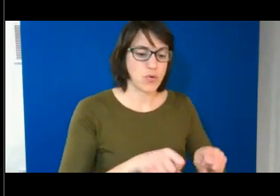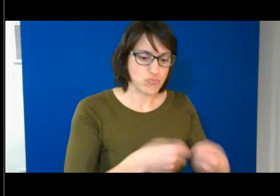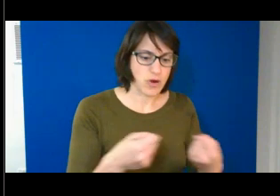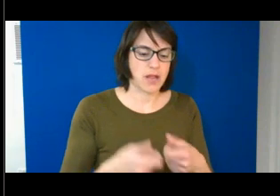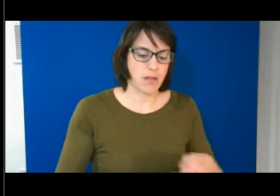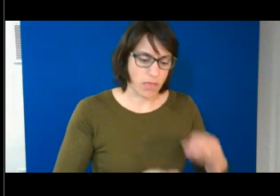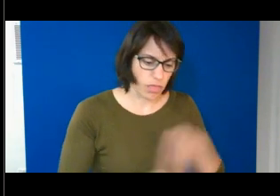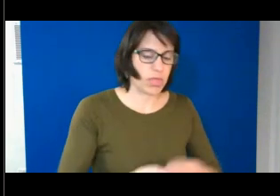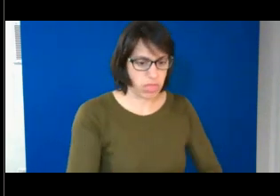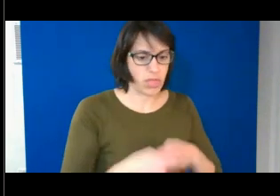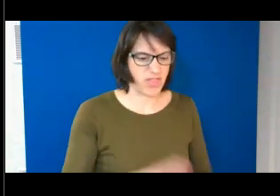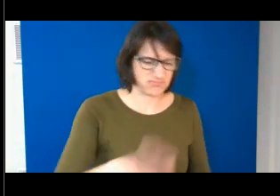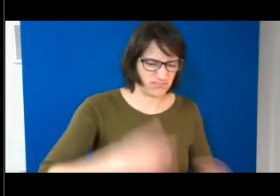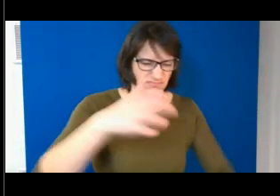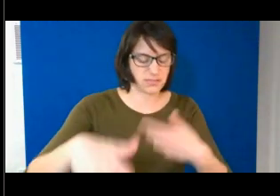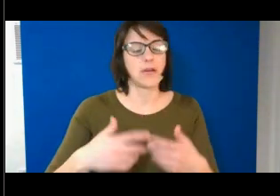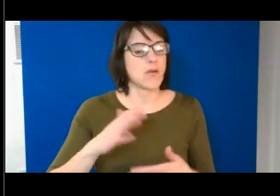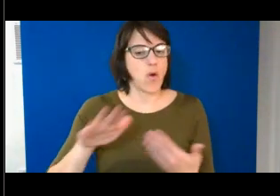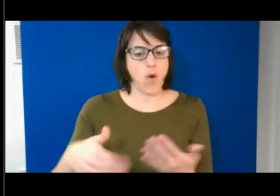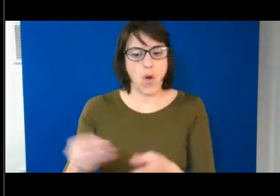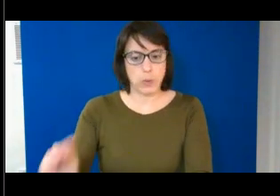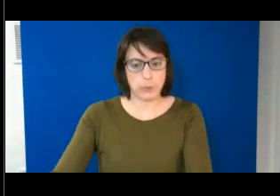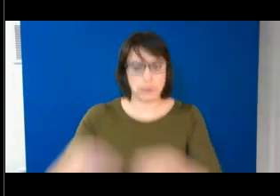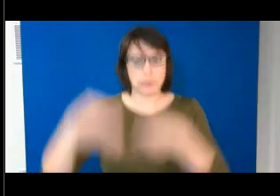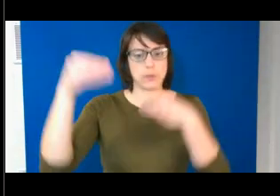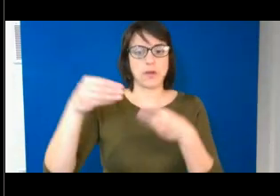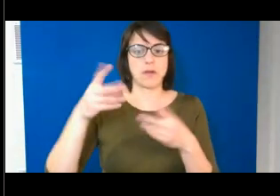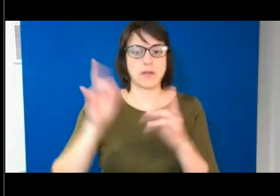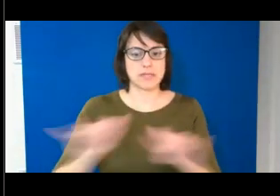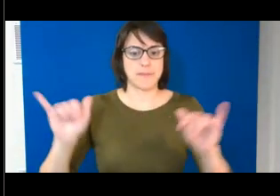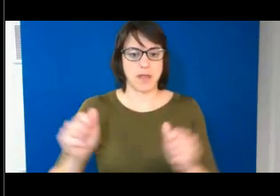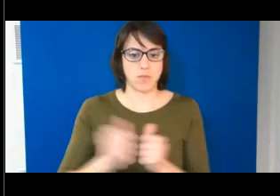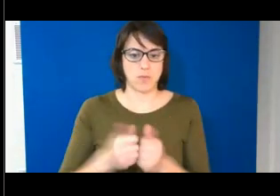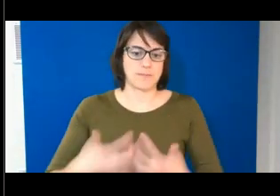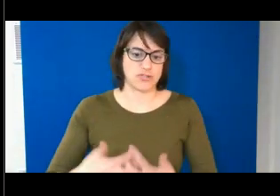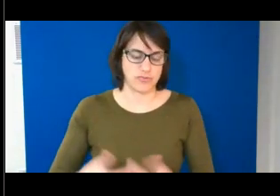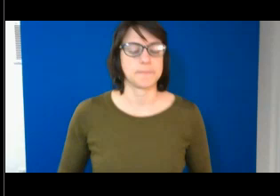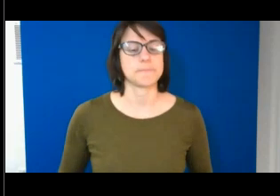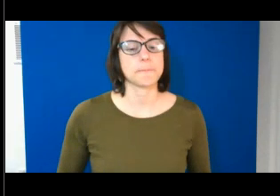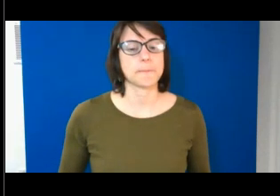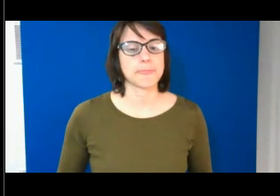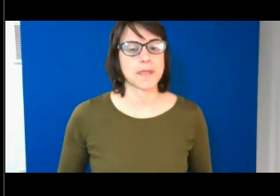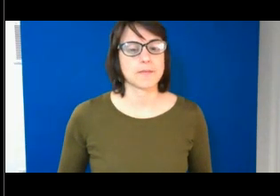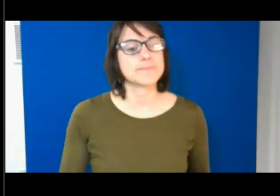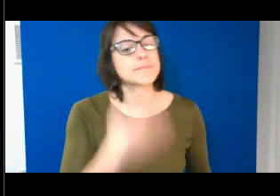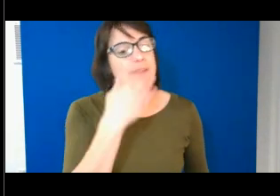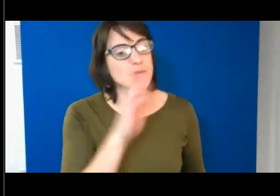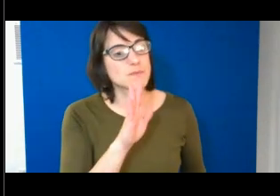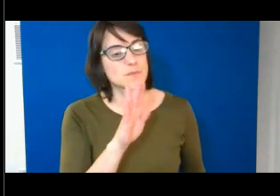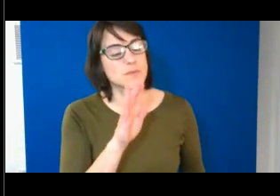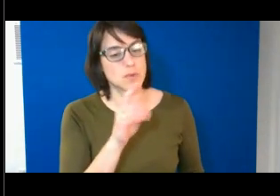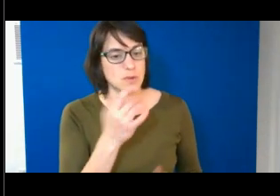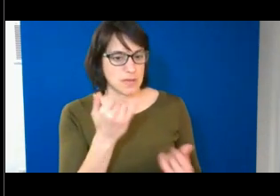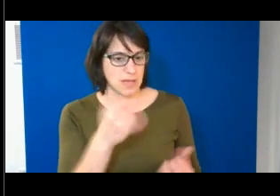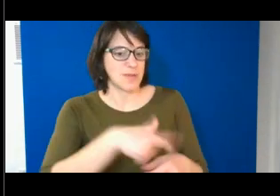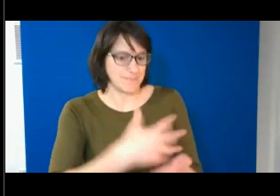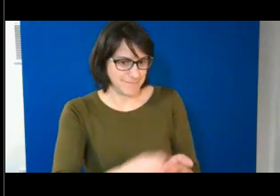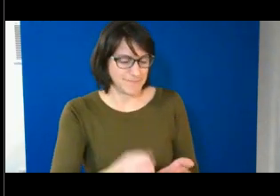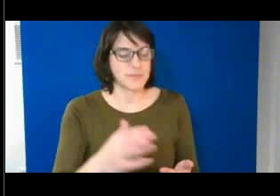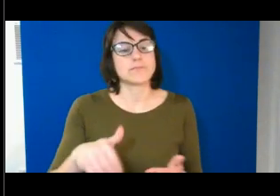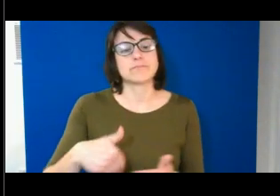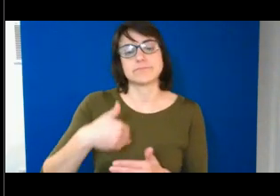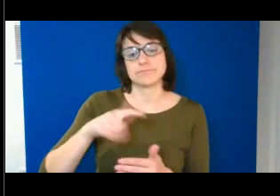once with the machinery. Thank you, co-project. We are going to move on to our next presenter. That's all Thank the time you. we have.